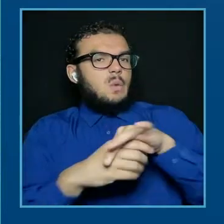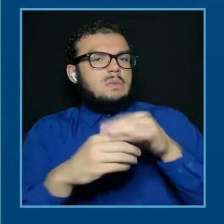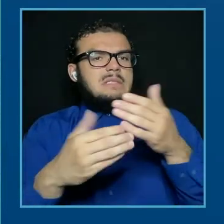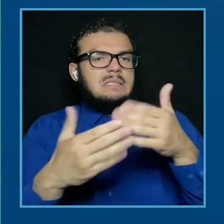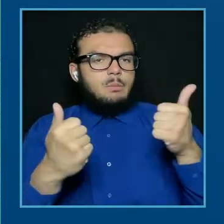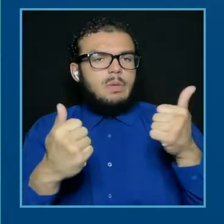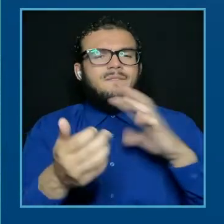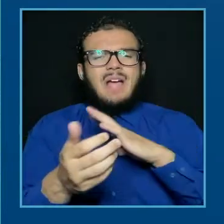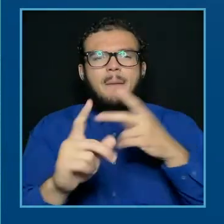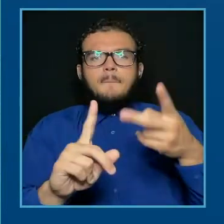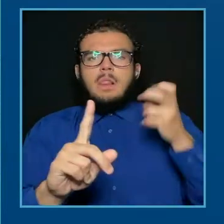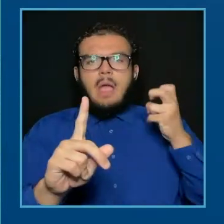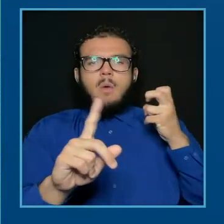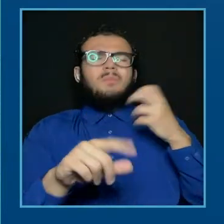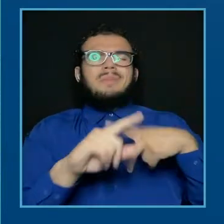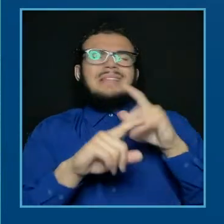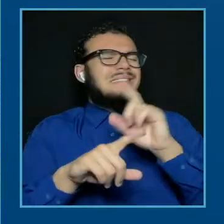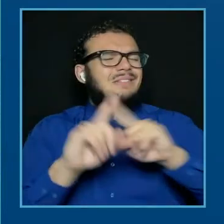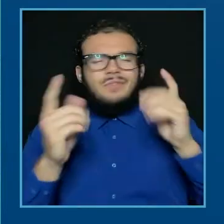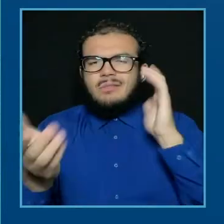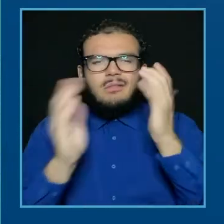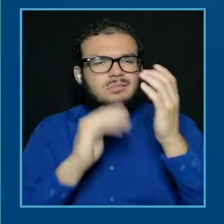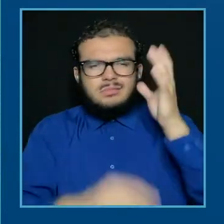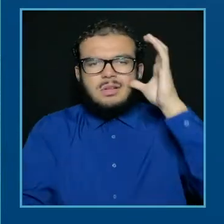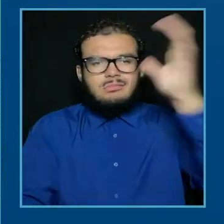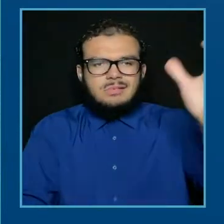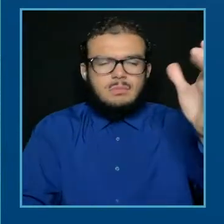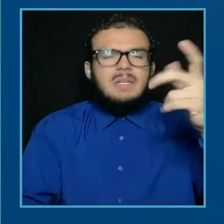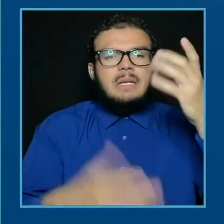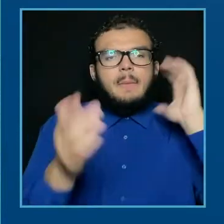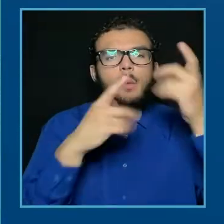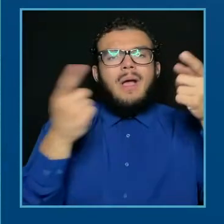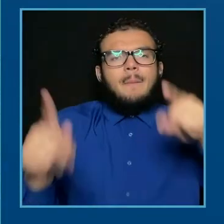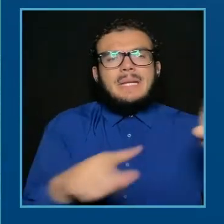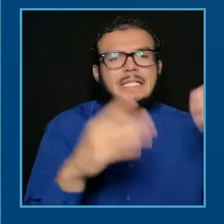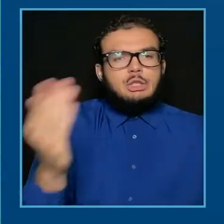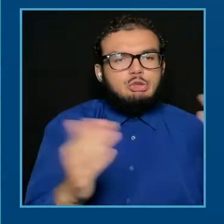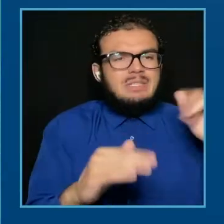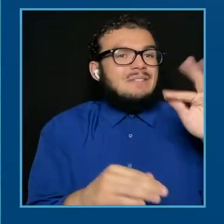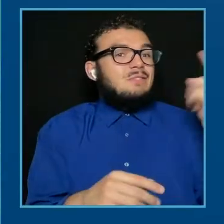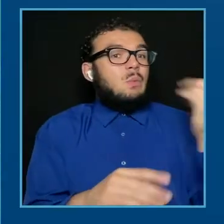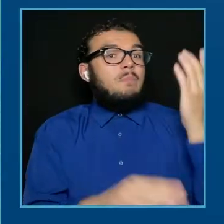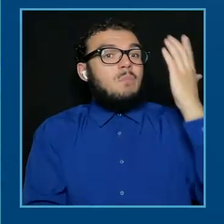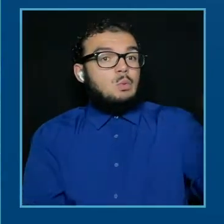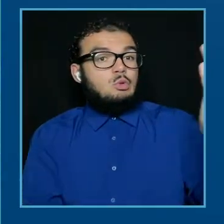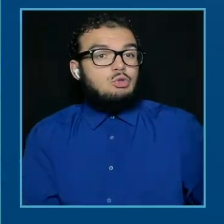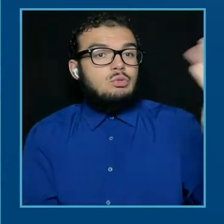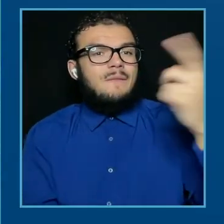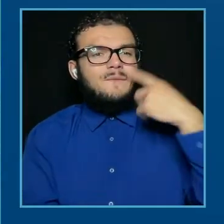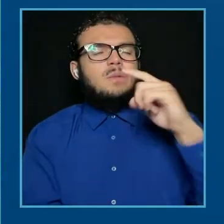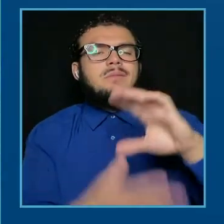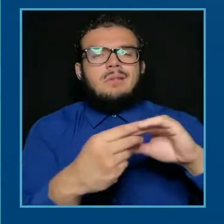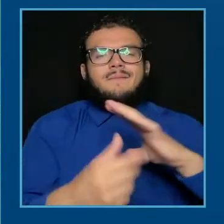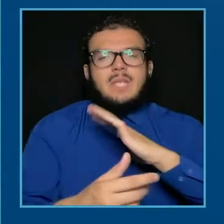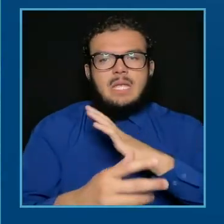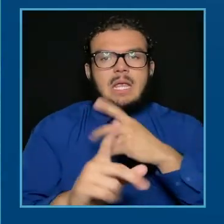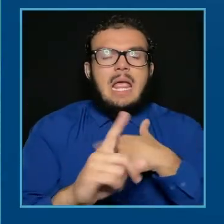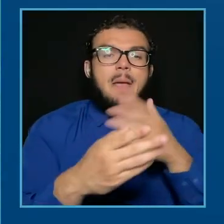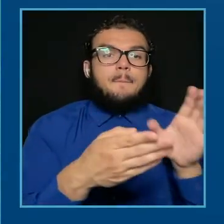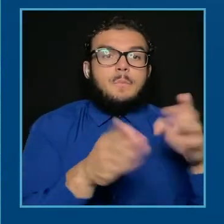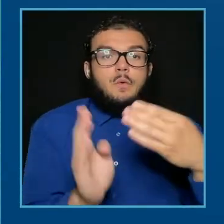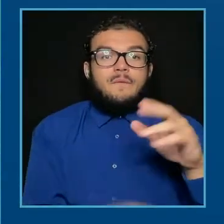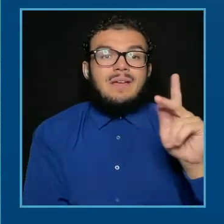But that's a completely different situation than what's going on here. If someone had made the motion to say, I move that Kenyatta and Hogg